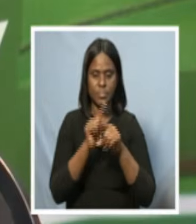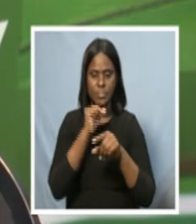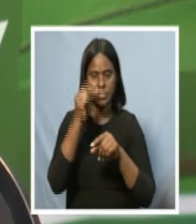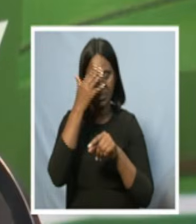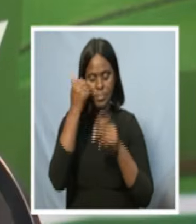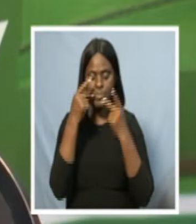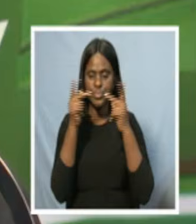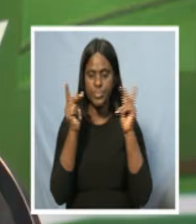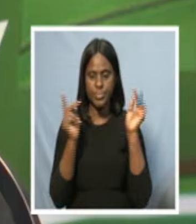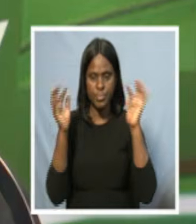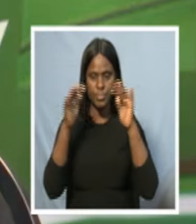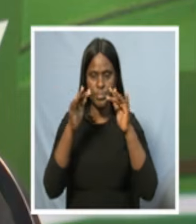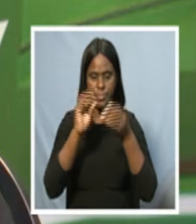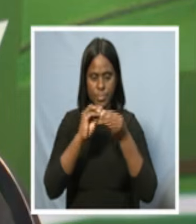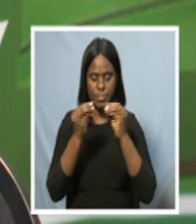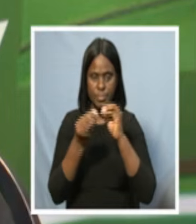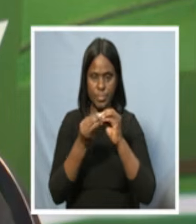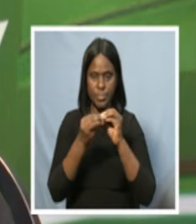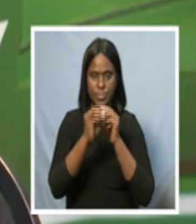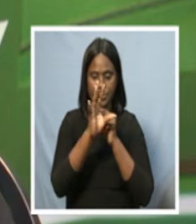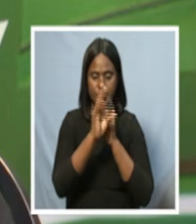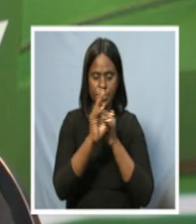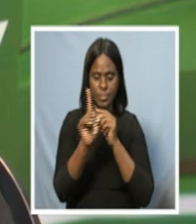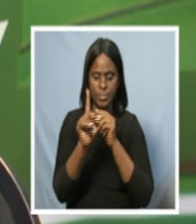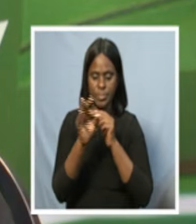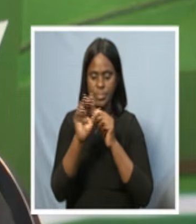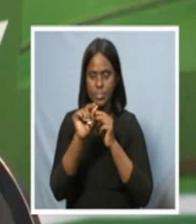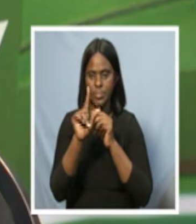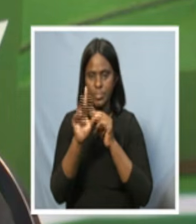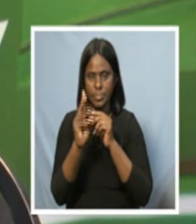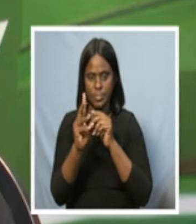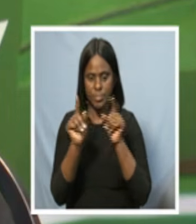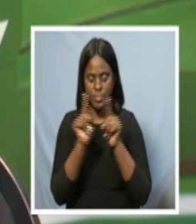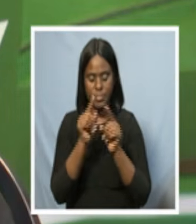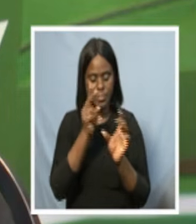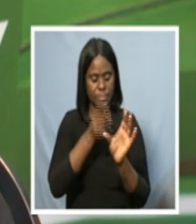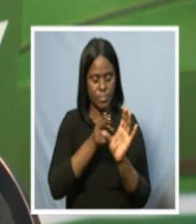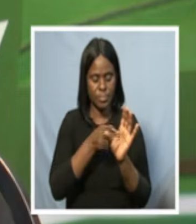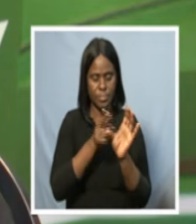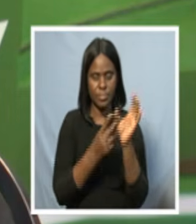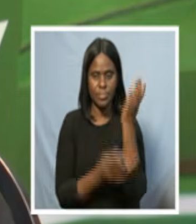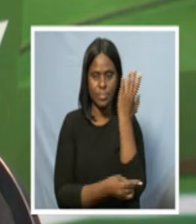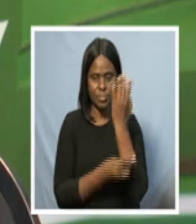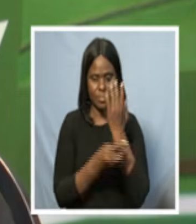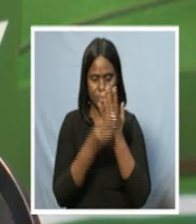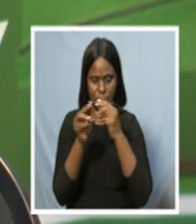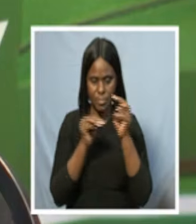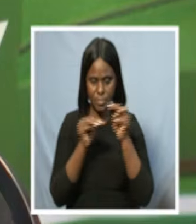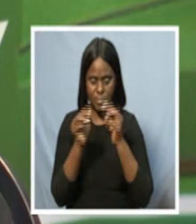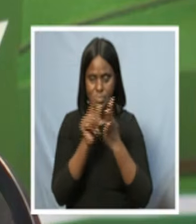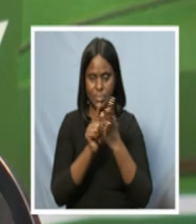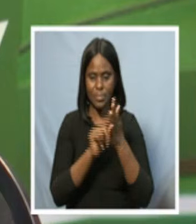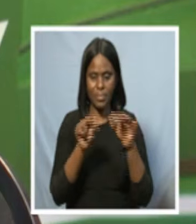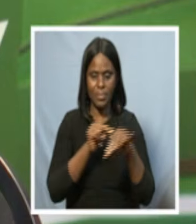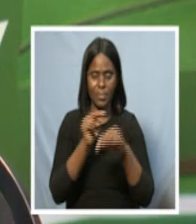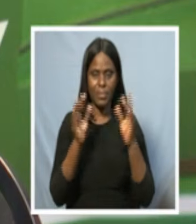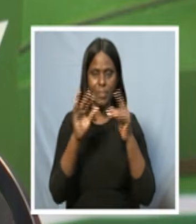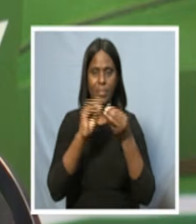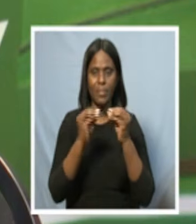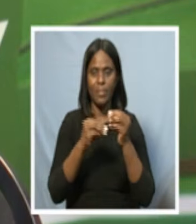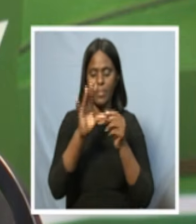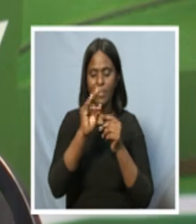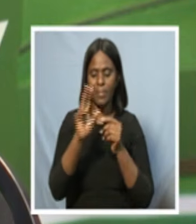the Public Gathering Bill, National Assembly Bill number 71 of 2026, the Petroleum Development and Management Bill, National Assembly Bill